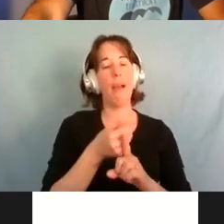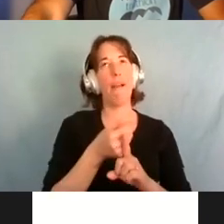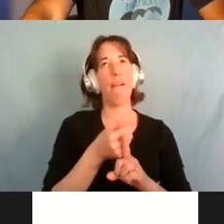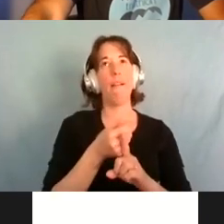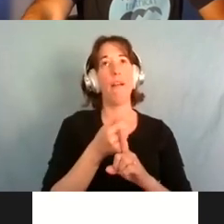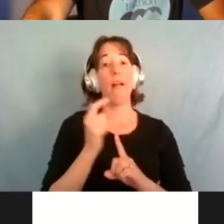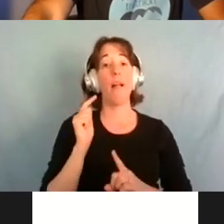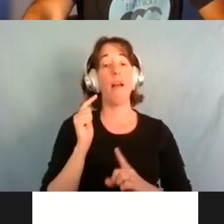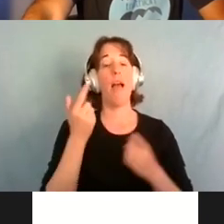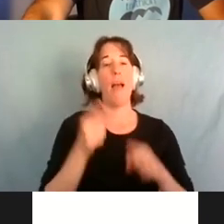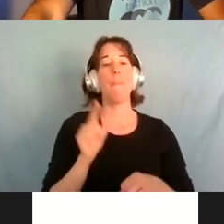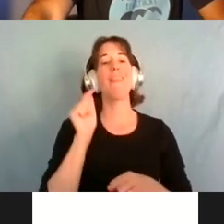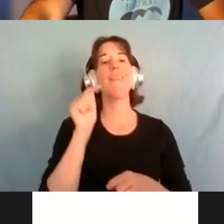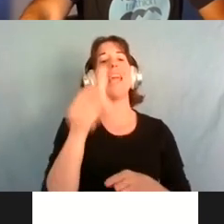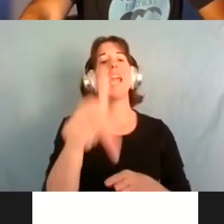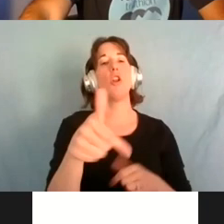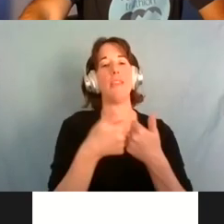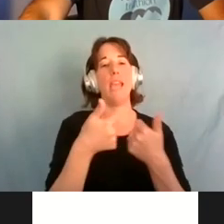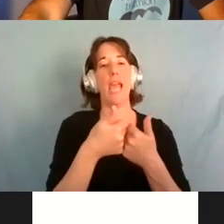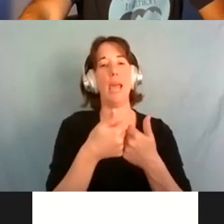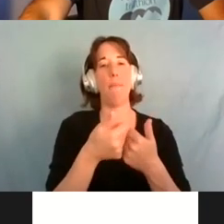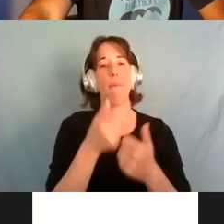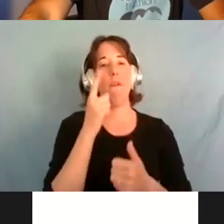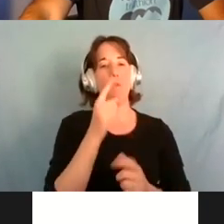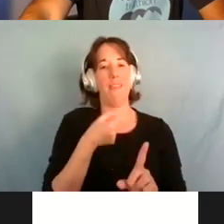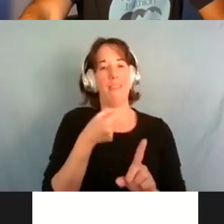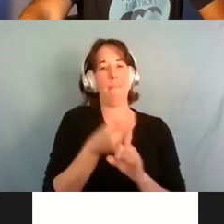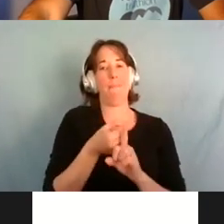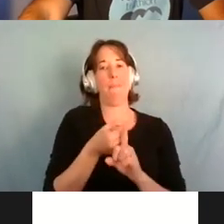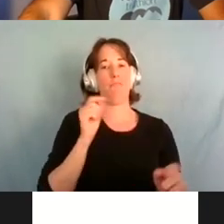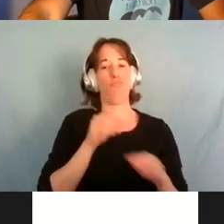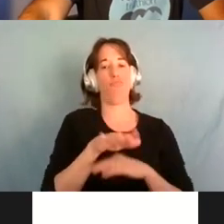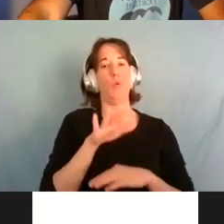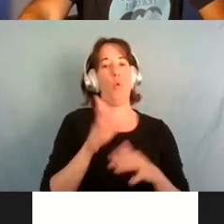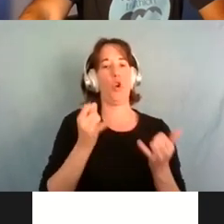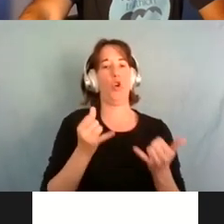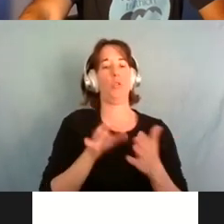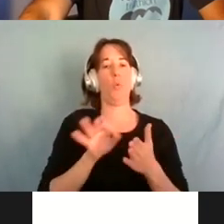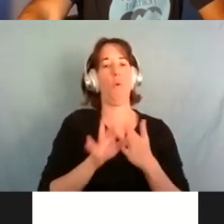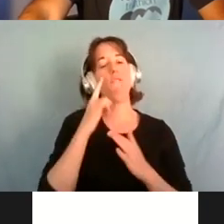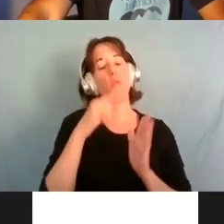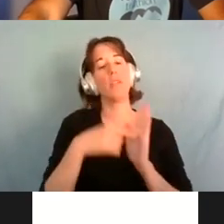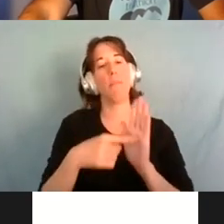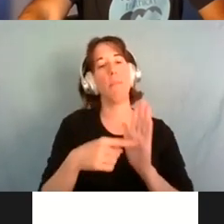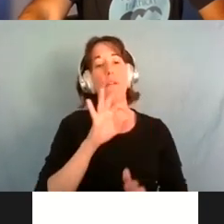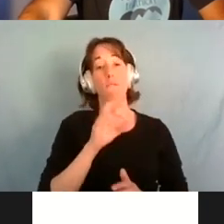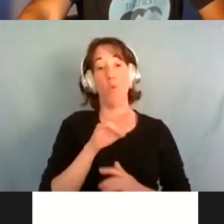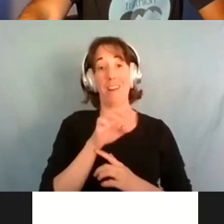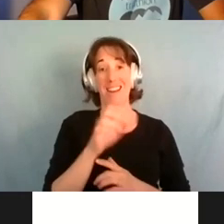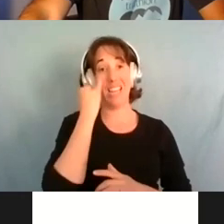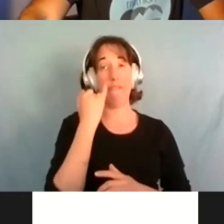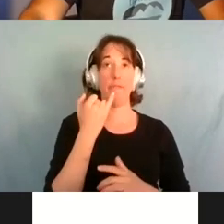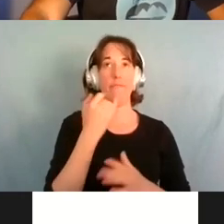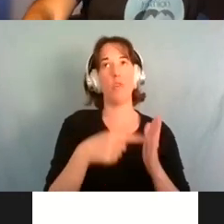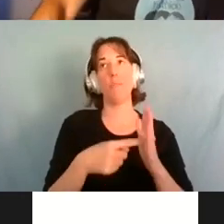circles, the moves you make in the hour are probably not what contributed to your win or loss. It's probably